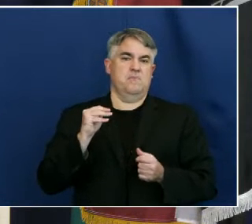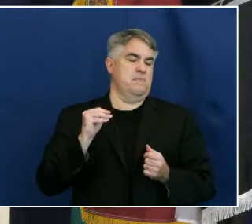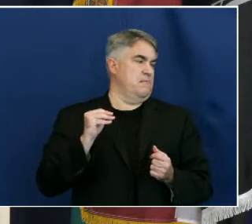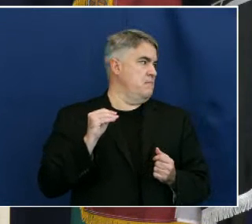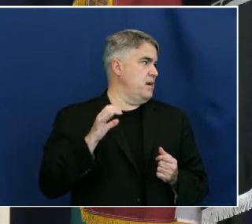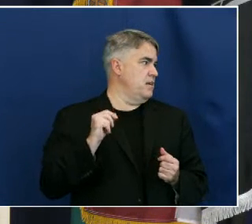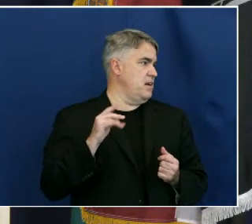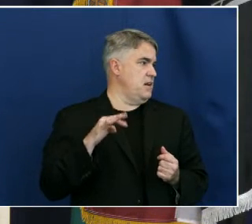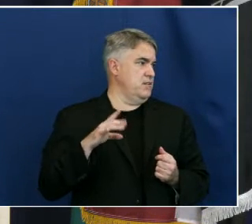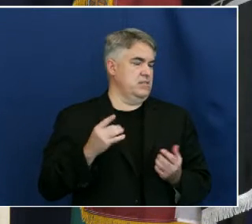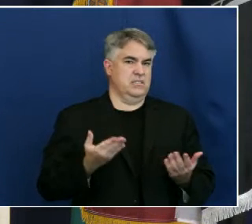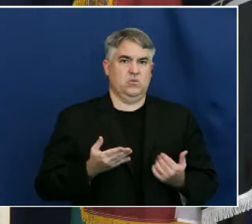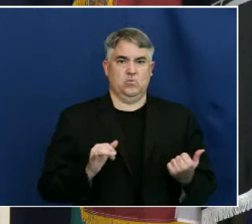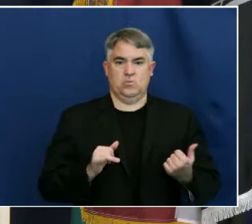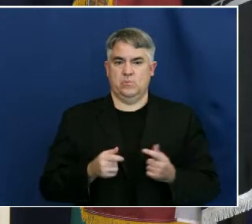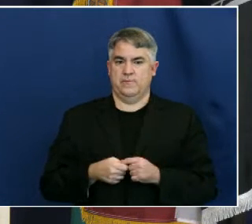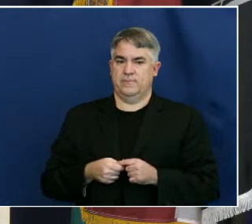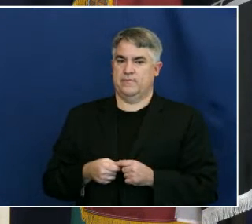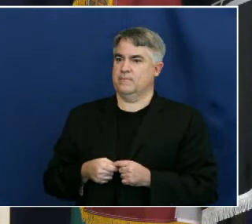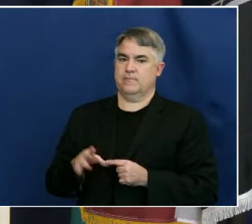with ABC 10 News.